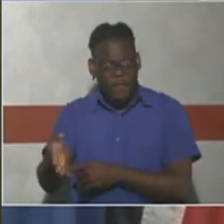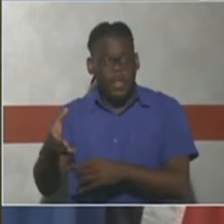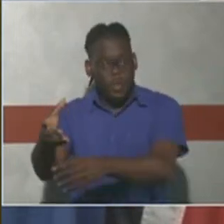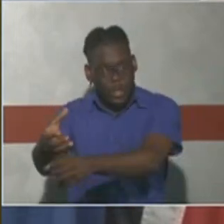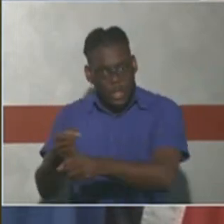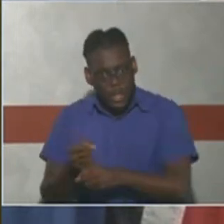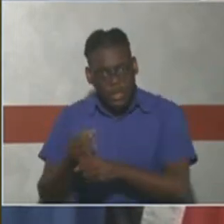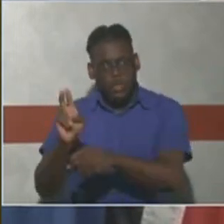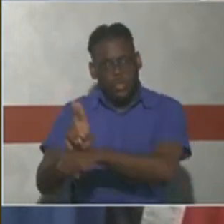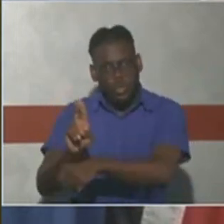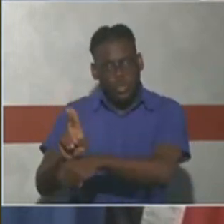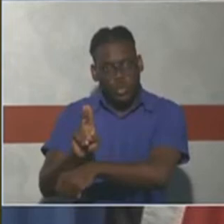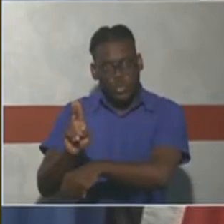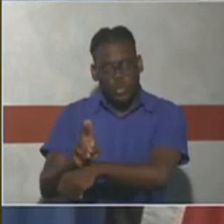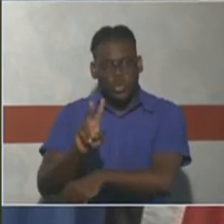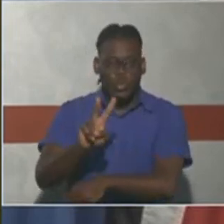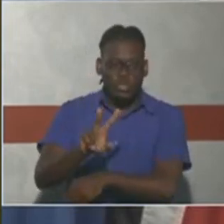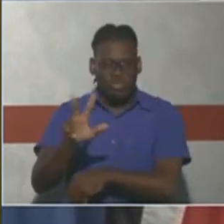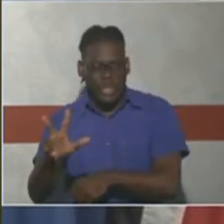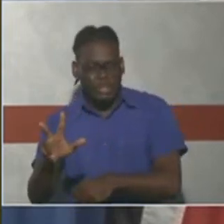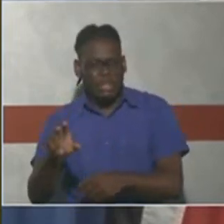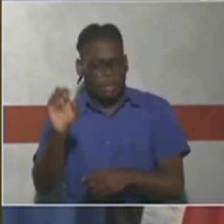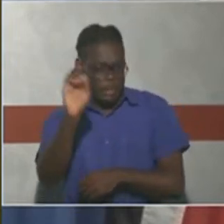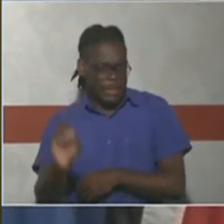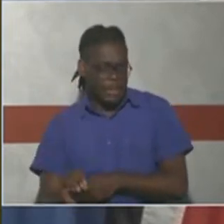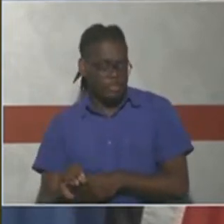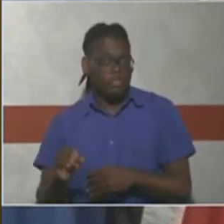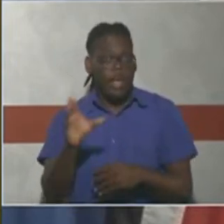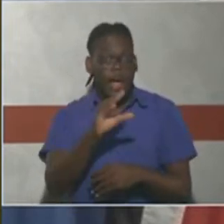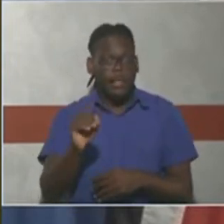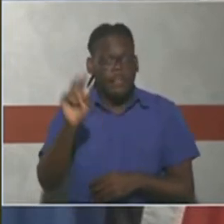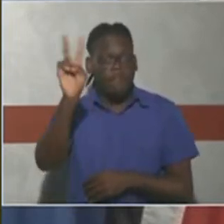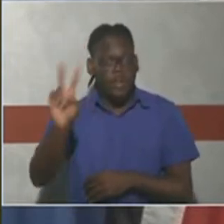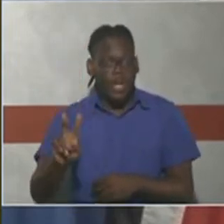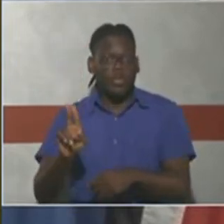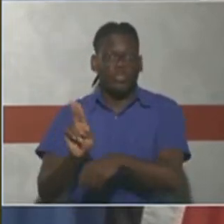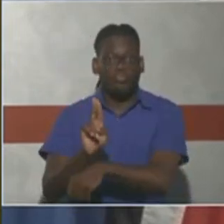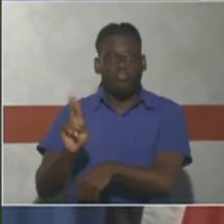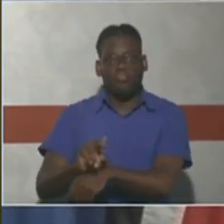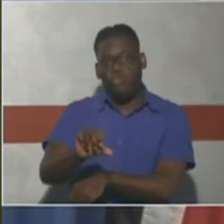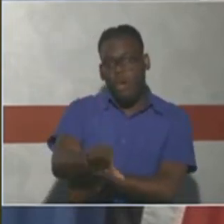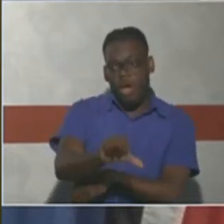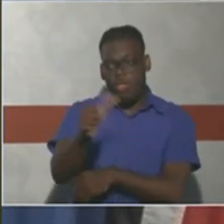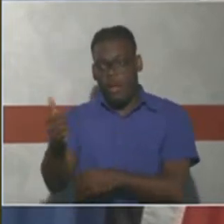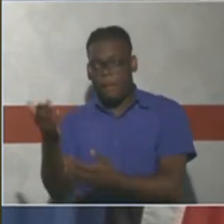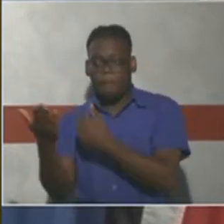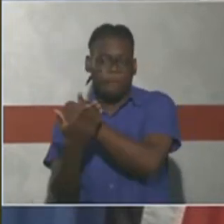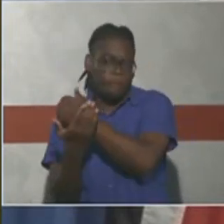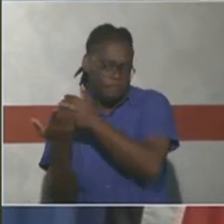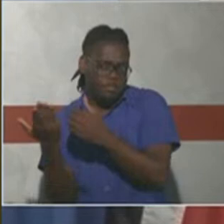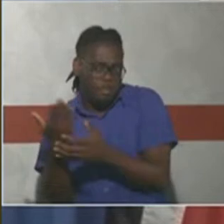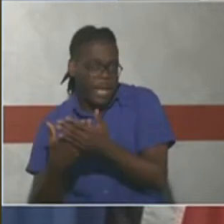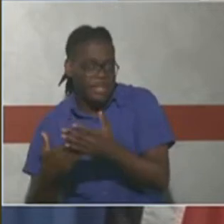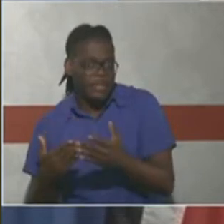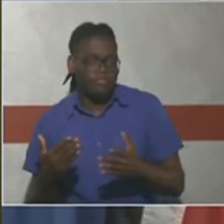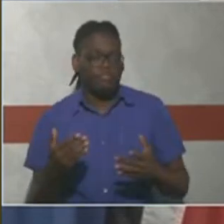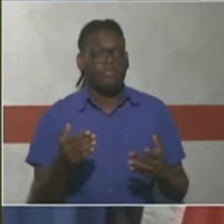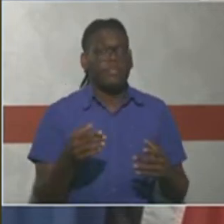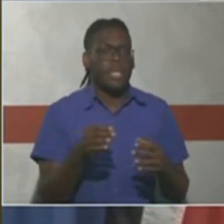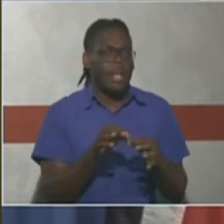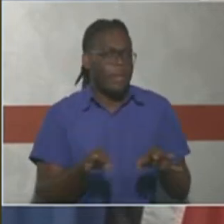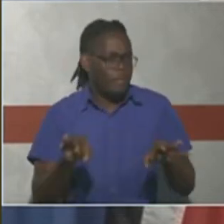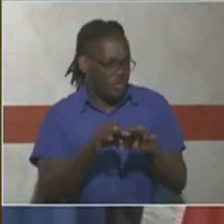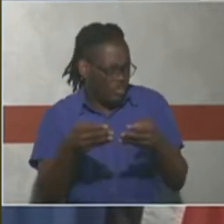economics of that and the good sense of that, where somebody might say to you, okay, you've got your 27%, now close the field and go. That's not likely to